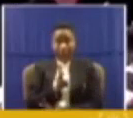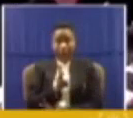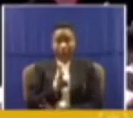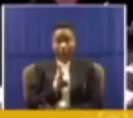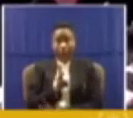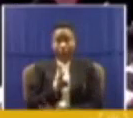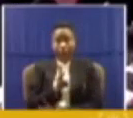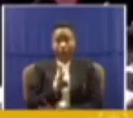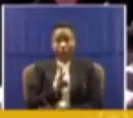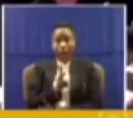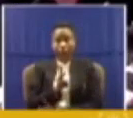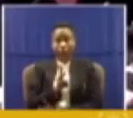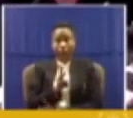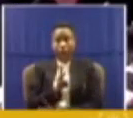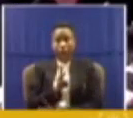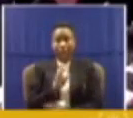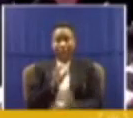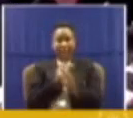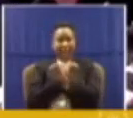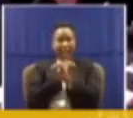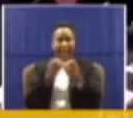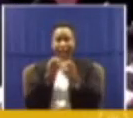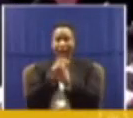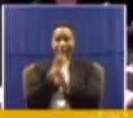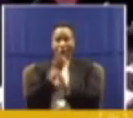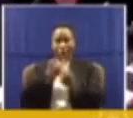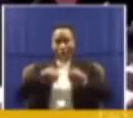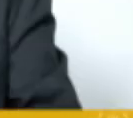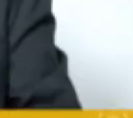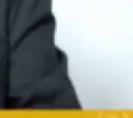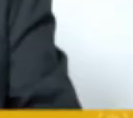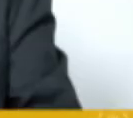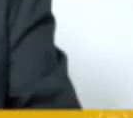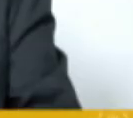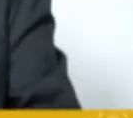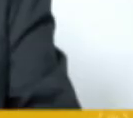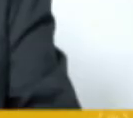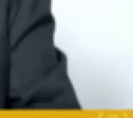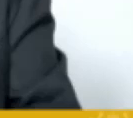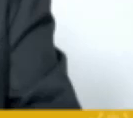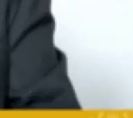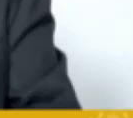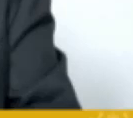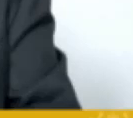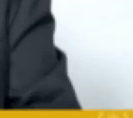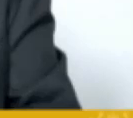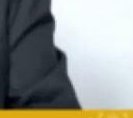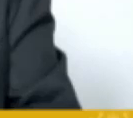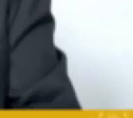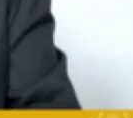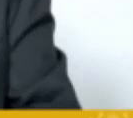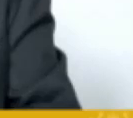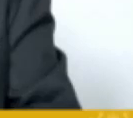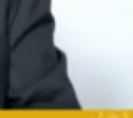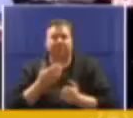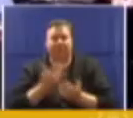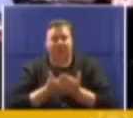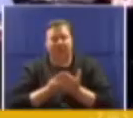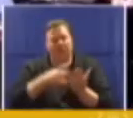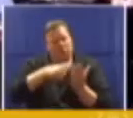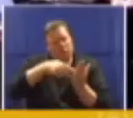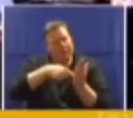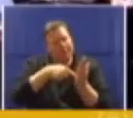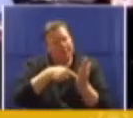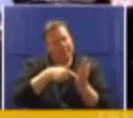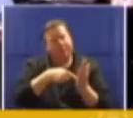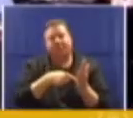So we're talking about someone who clearly knows that he's violated the law, he's broken the law. That is why he does not want to